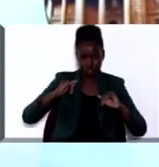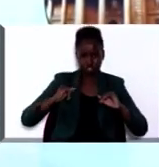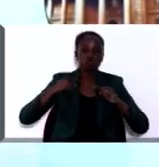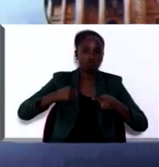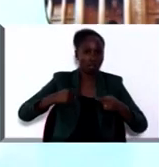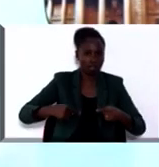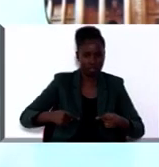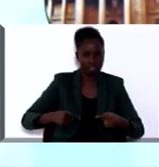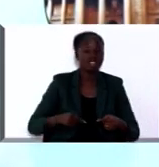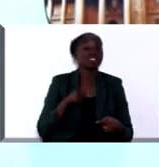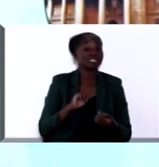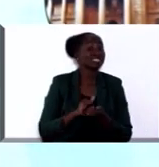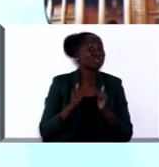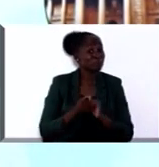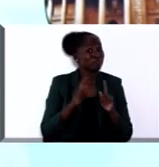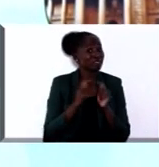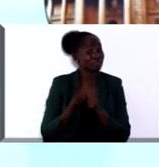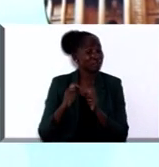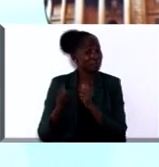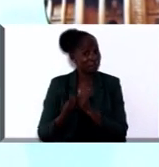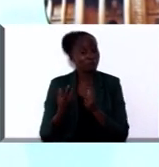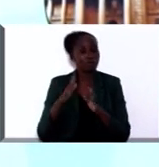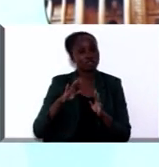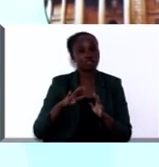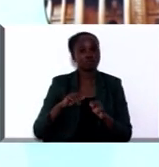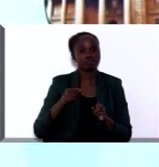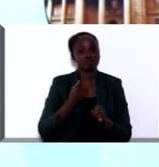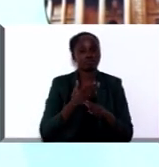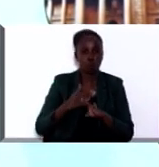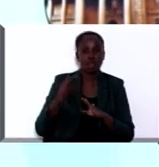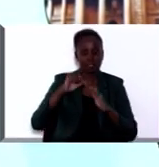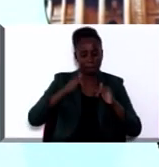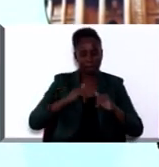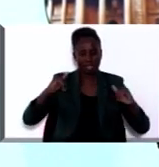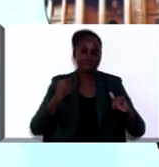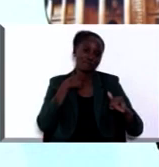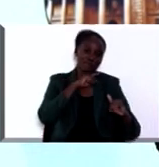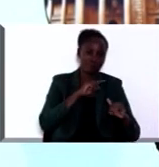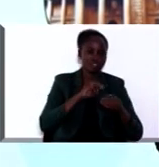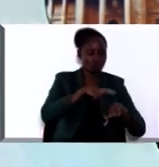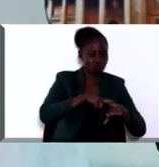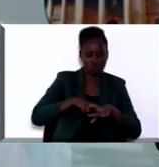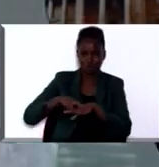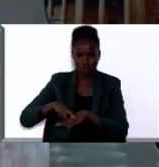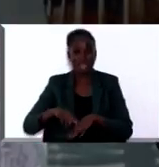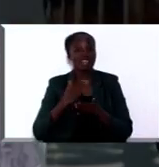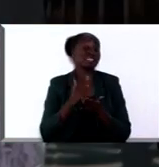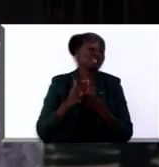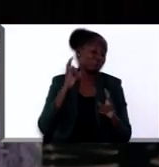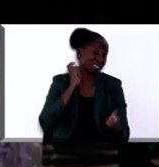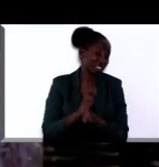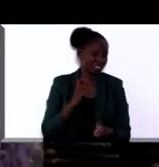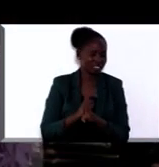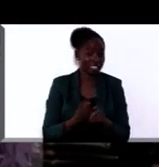sports teams were resisting apartheid and forging non-racialism in some of the most difficult days